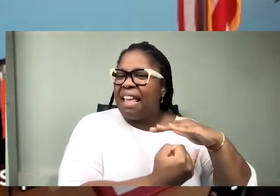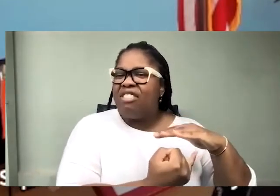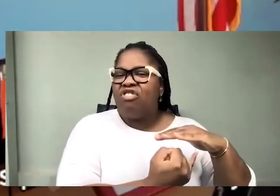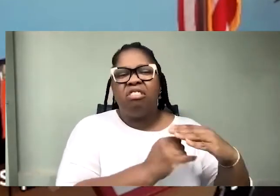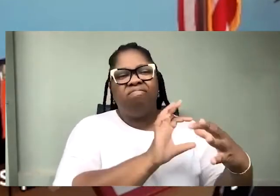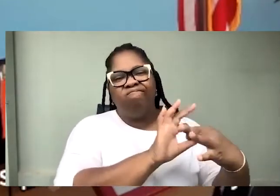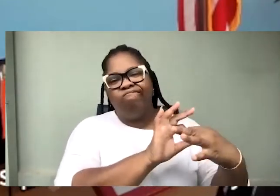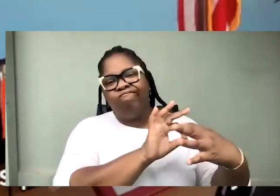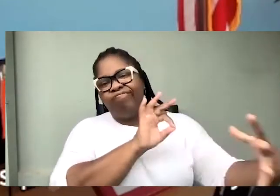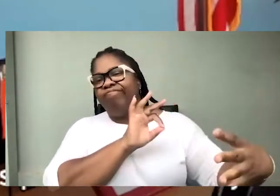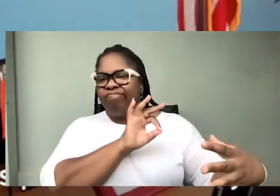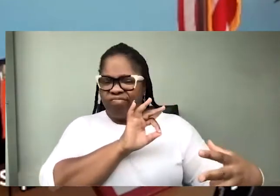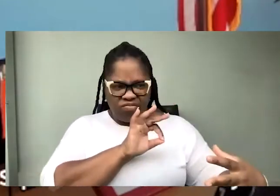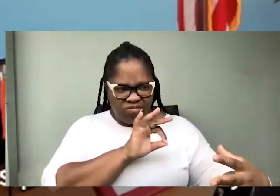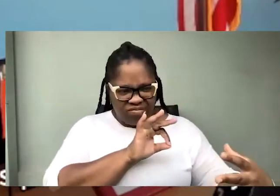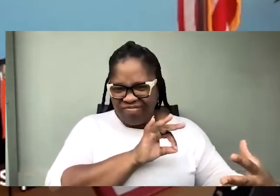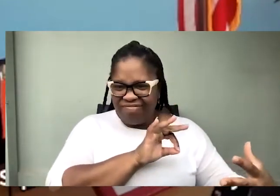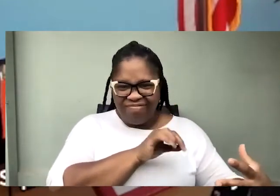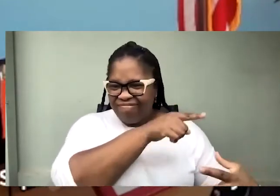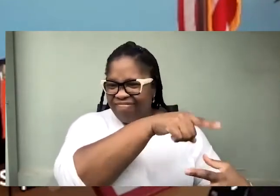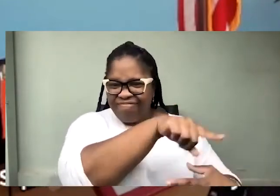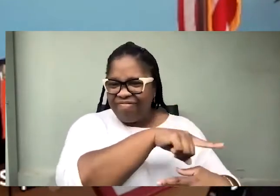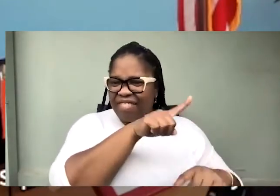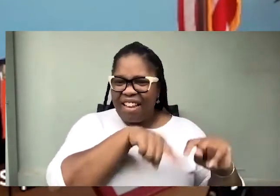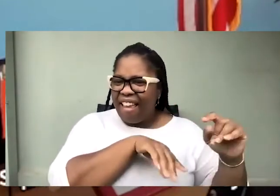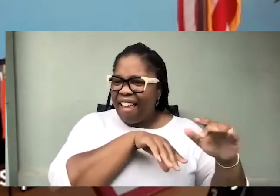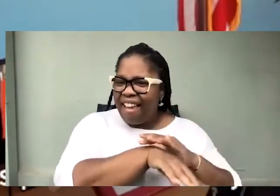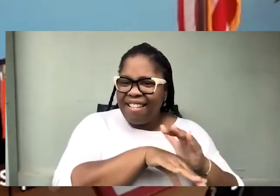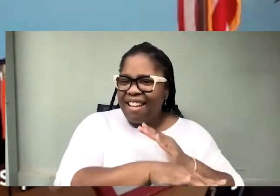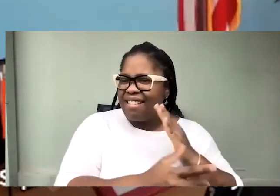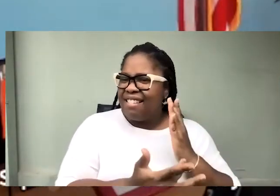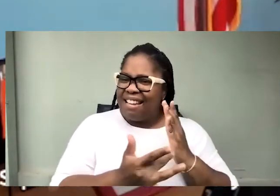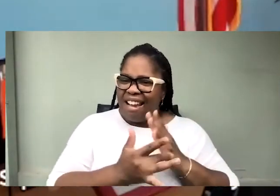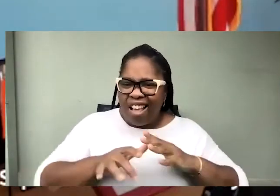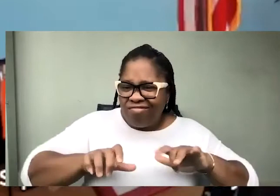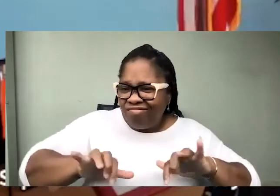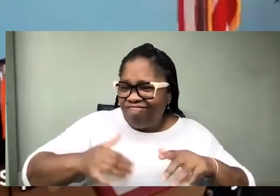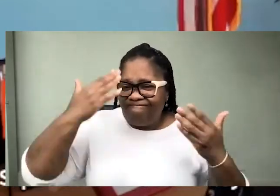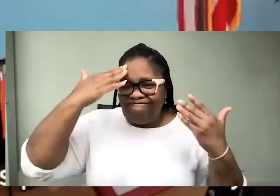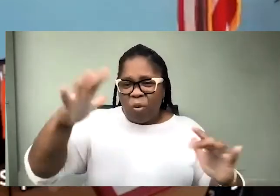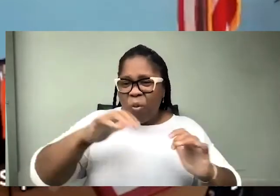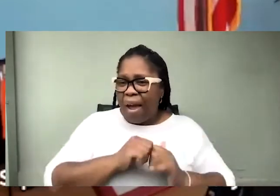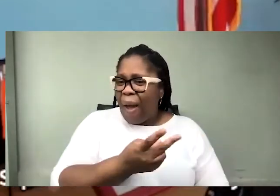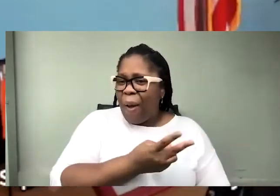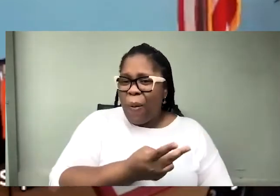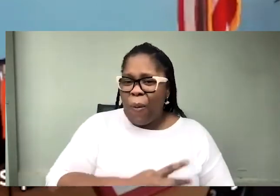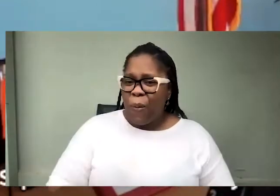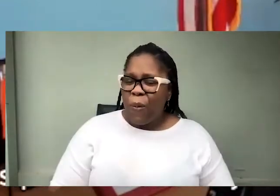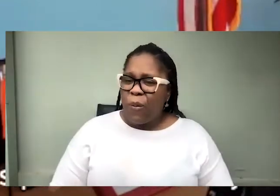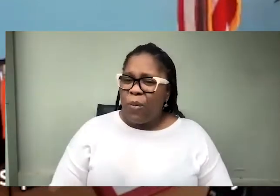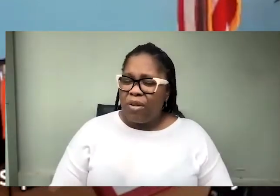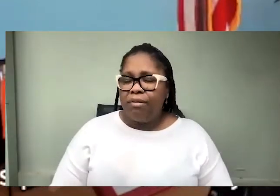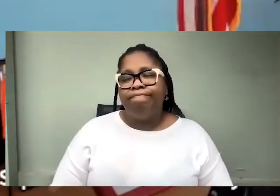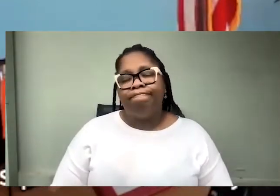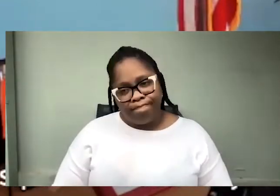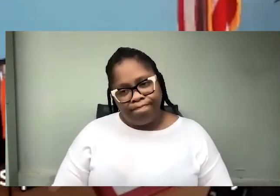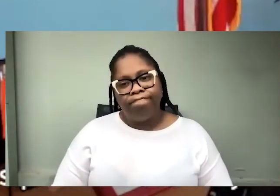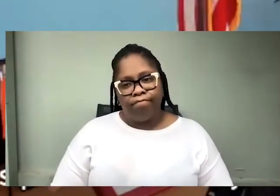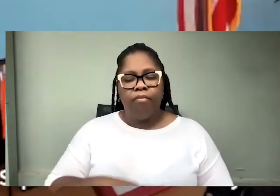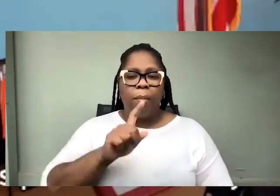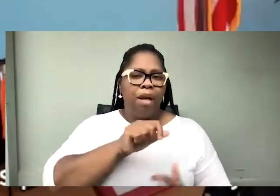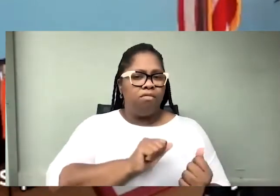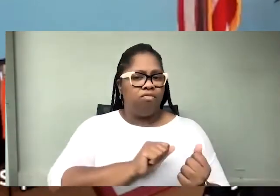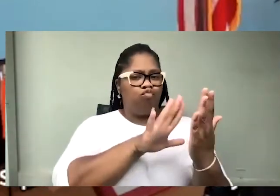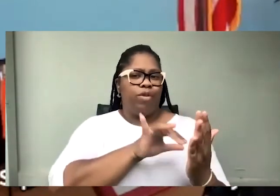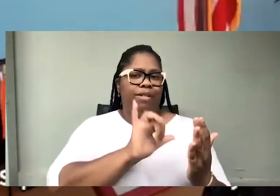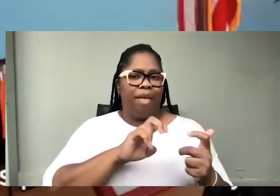disengagement, and inability to access technology. This is something that we must address soon